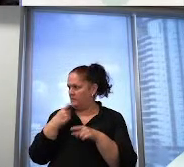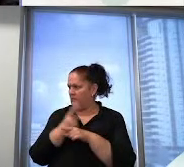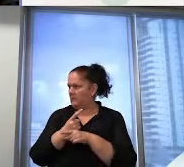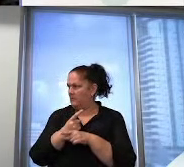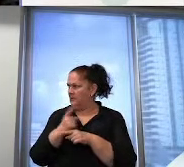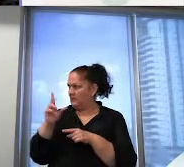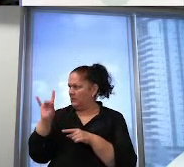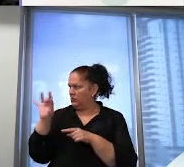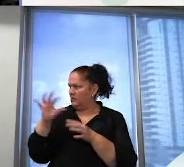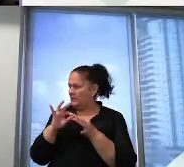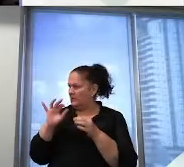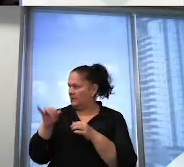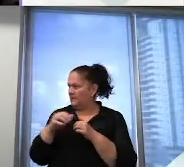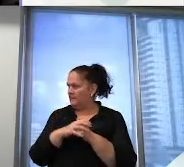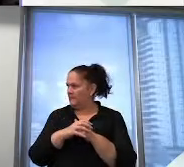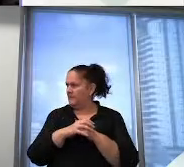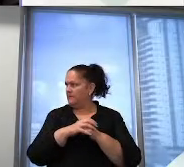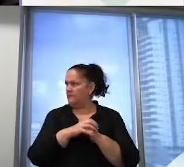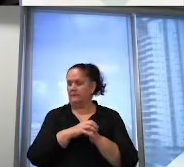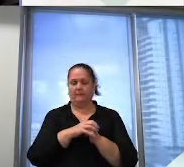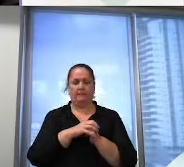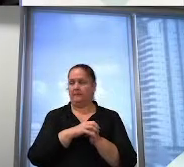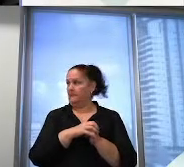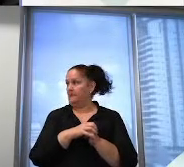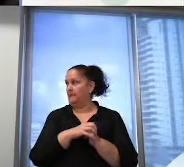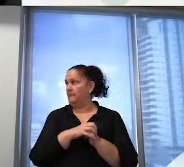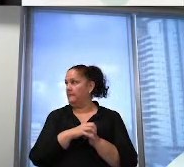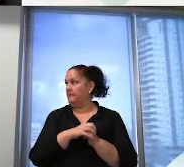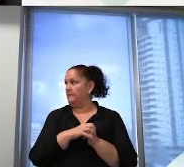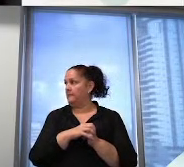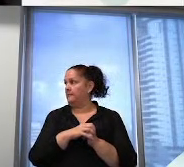Is that correct, Kevin? Did you say that?